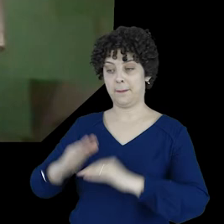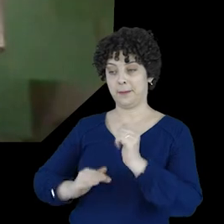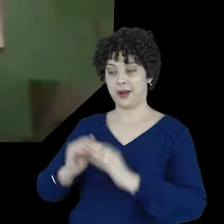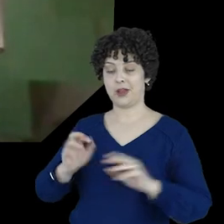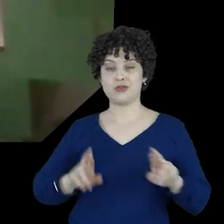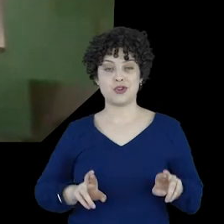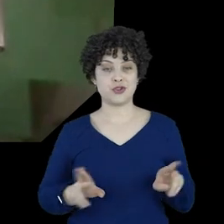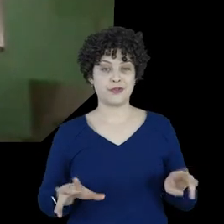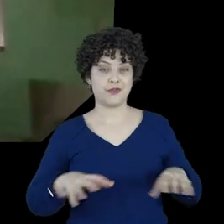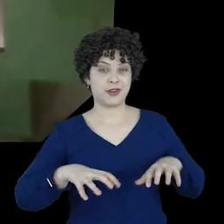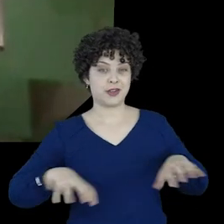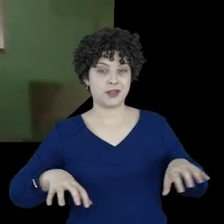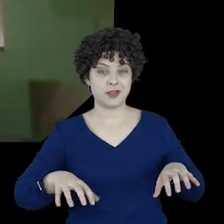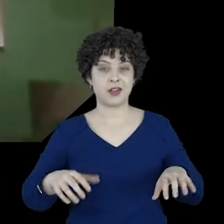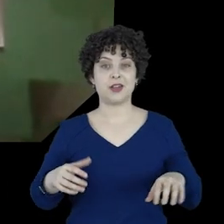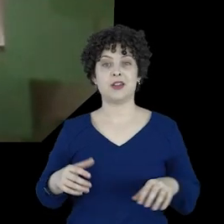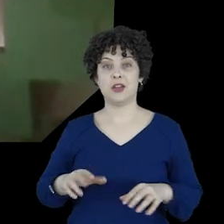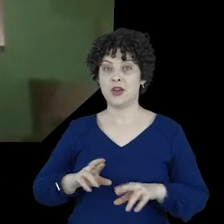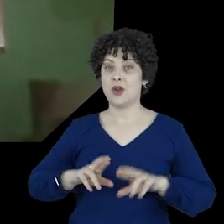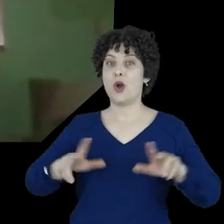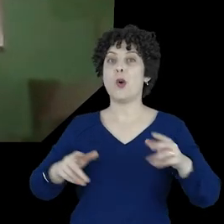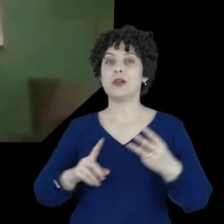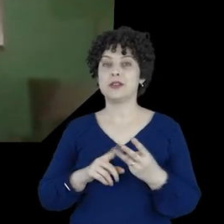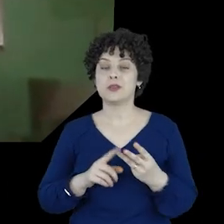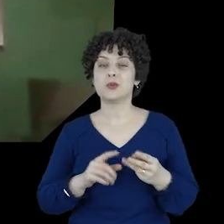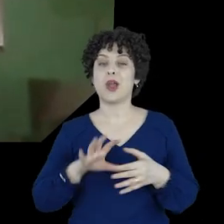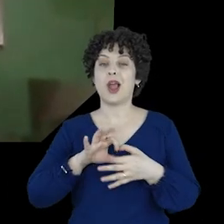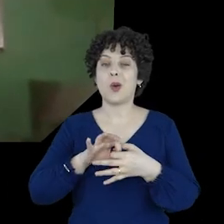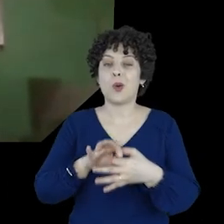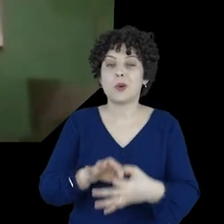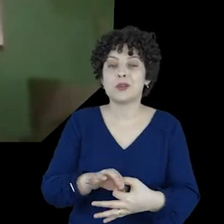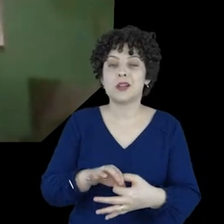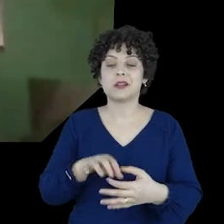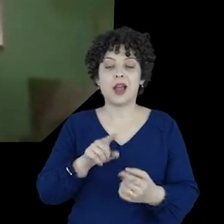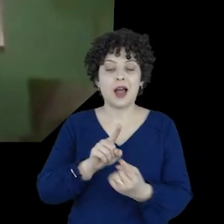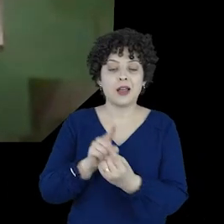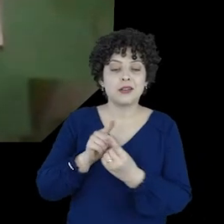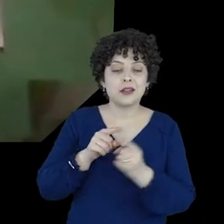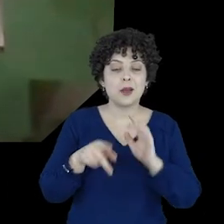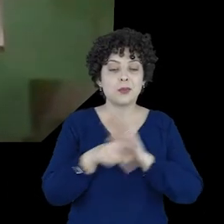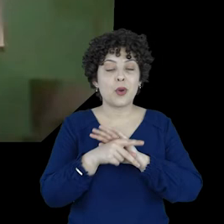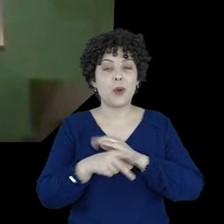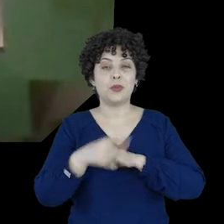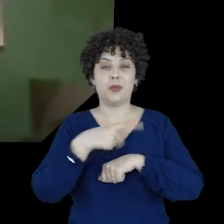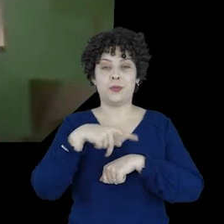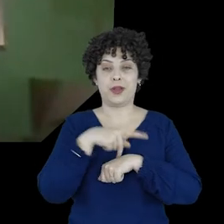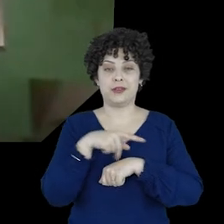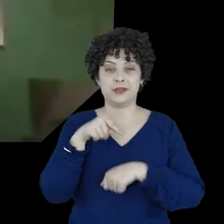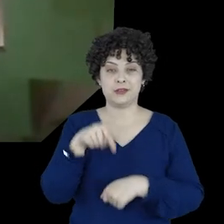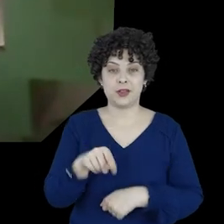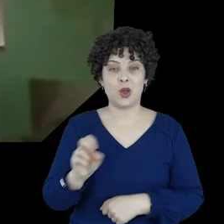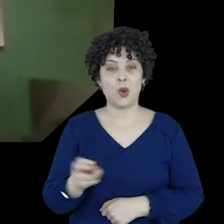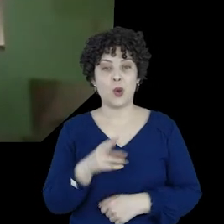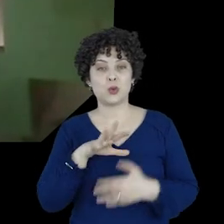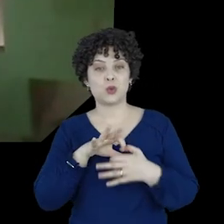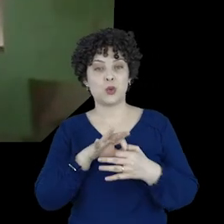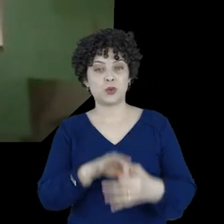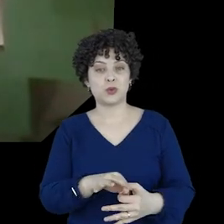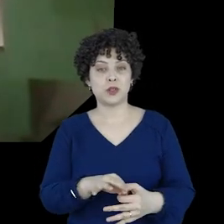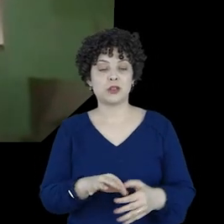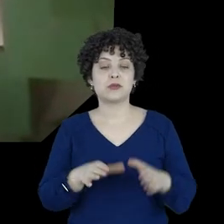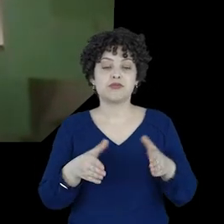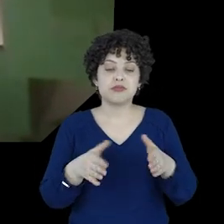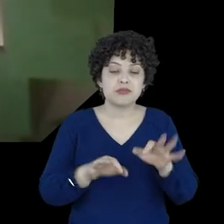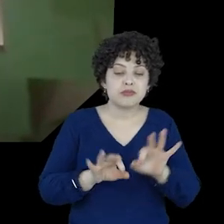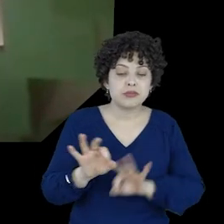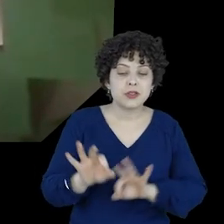practice, and also another thing, contextualizing them to meet the needs of the country or the context